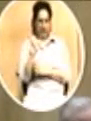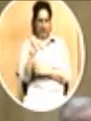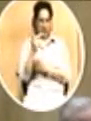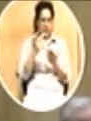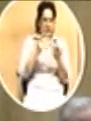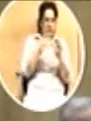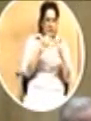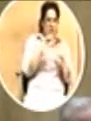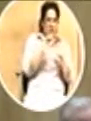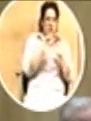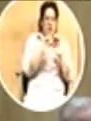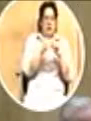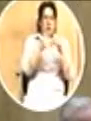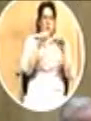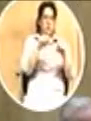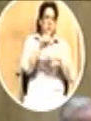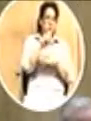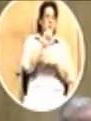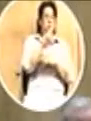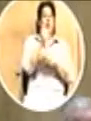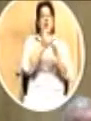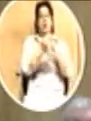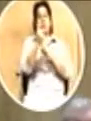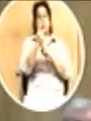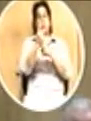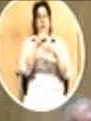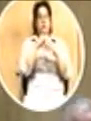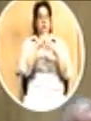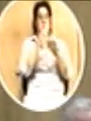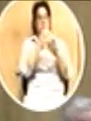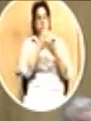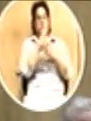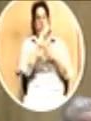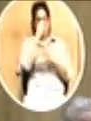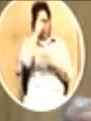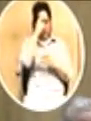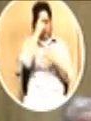How can you or anyone in his right mind dispute